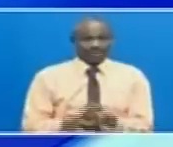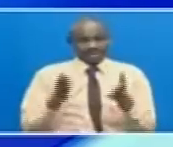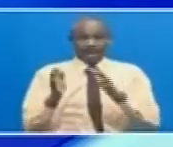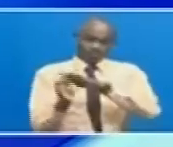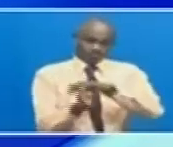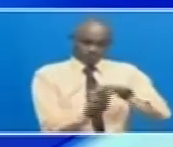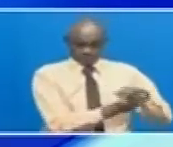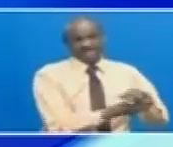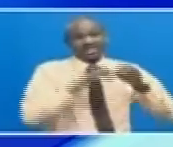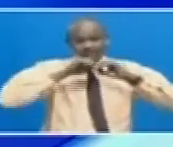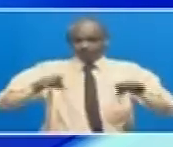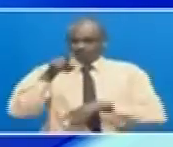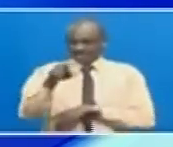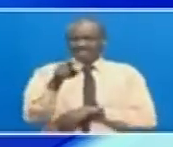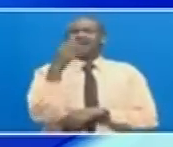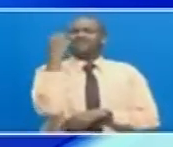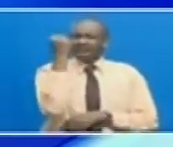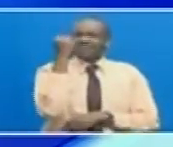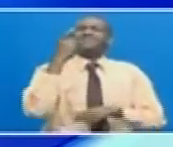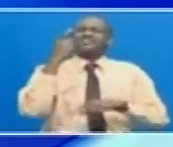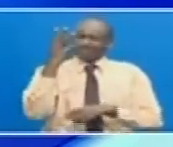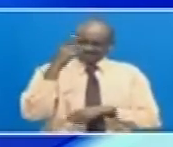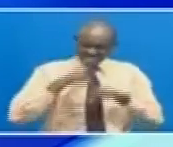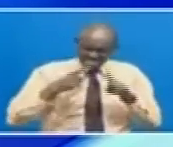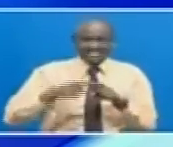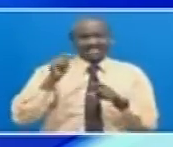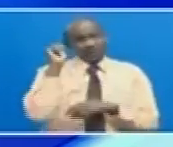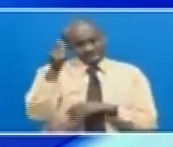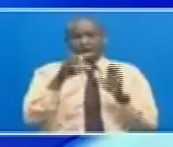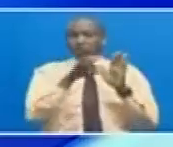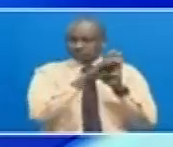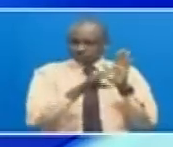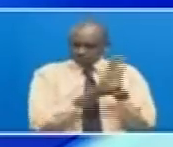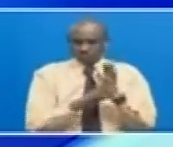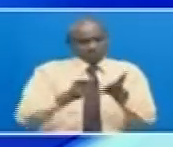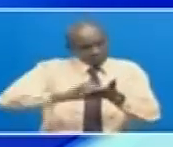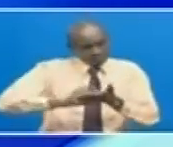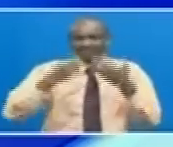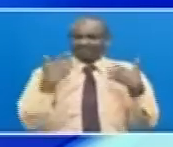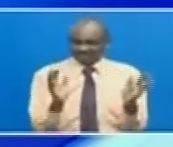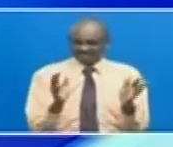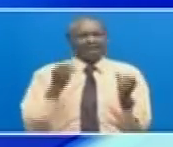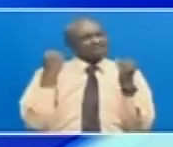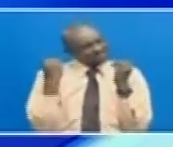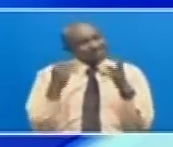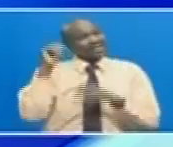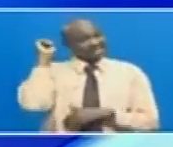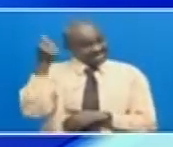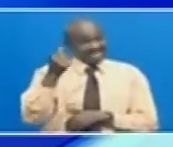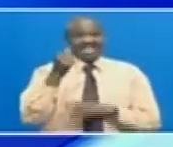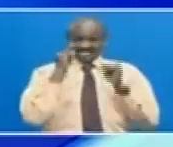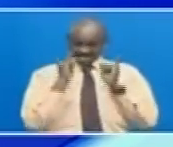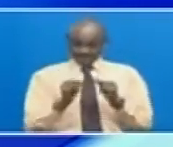move on to matters of devolution. It's been 5 years since the current Kenyan constitution was promulgated. For many Kenyans, the new